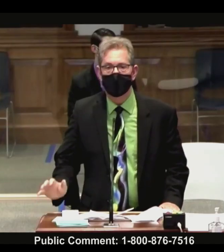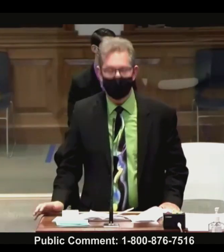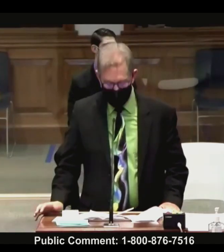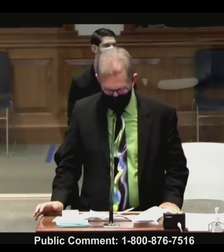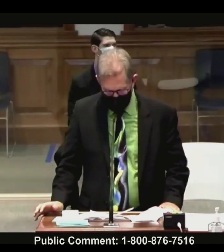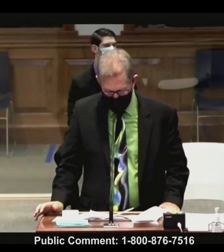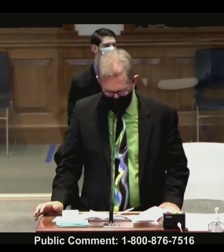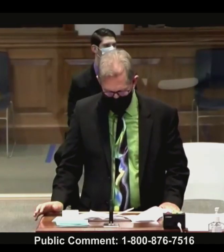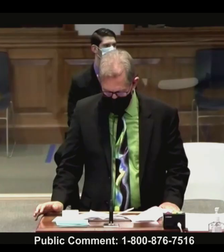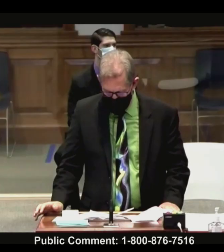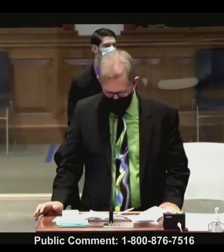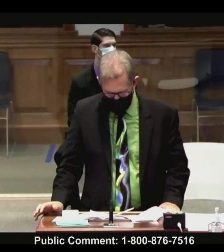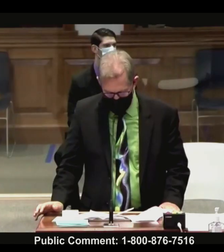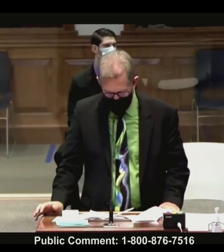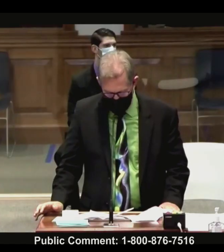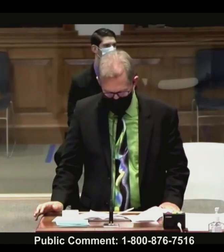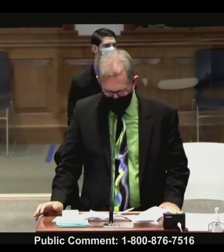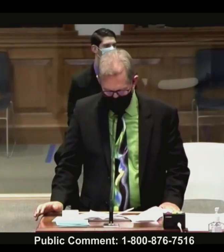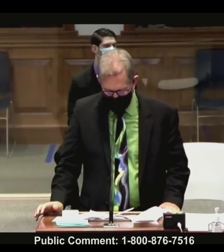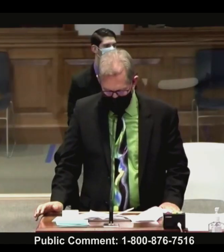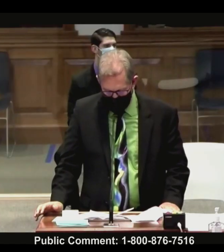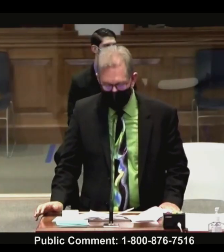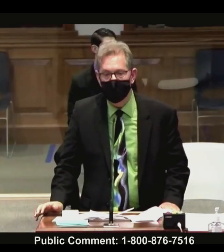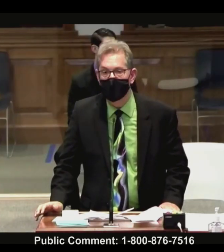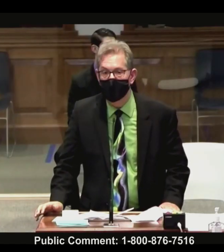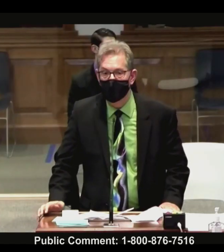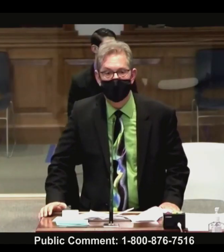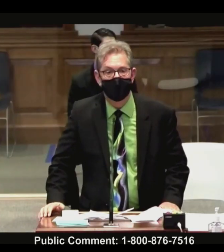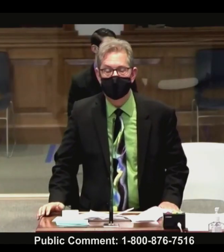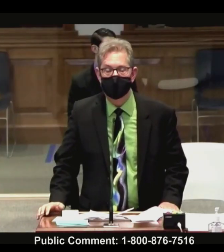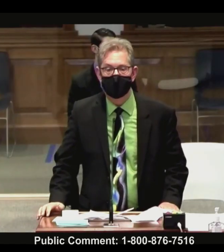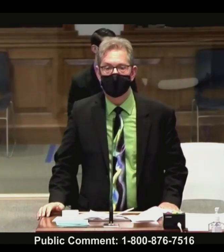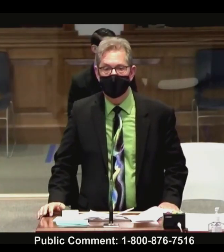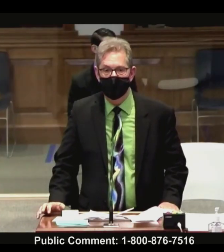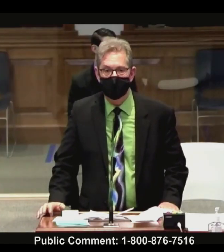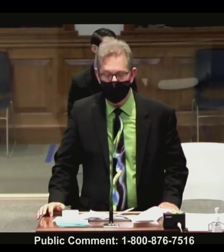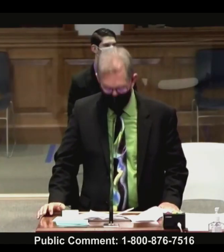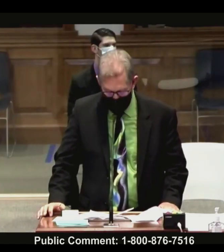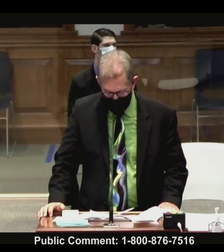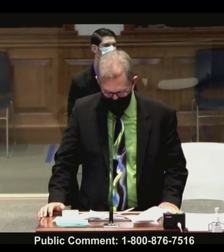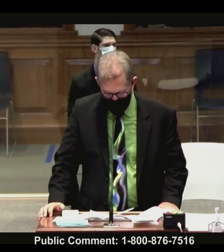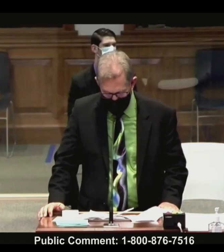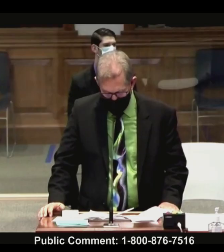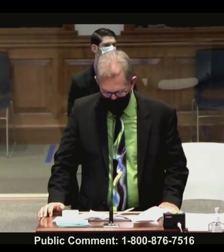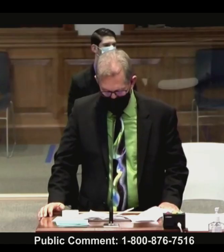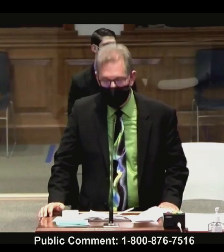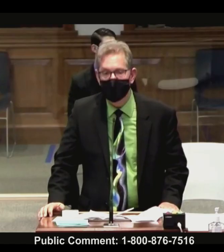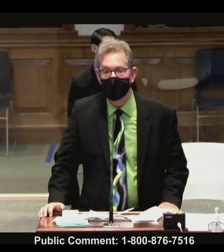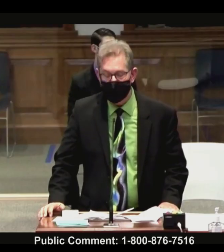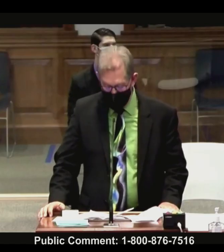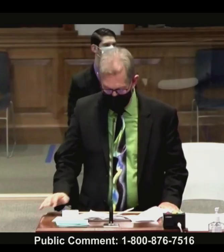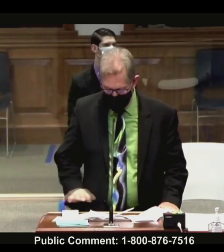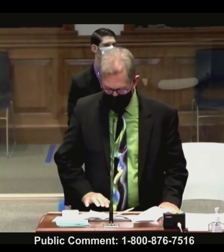task was too great for them to take on, and they would not turn it down, and they truly did their best to make it happen. So it's because